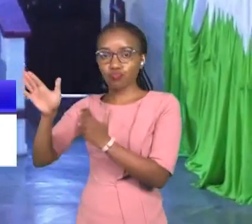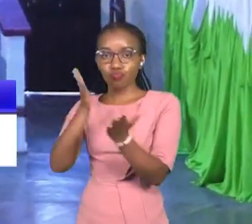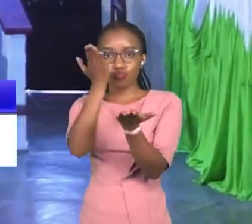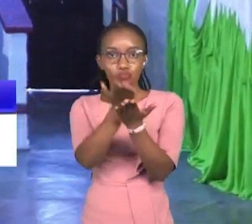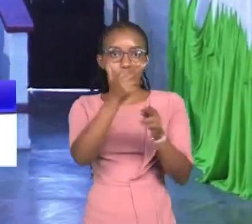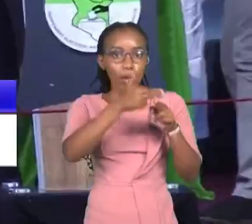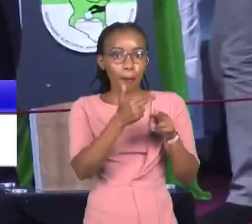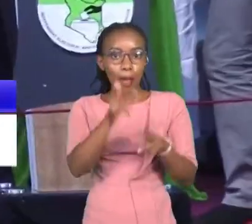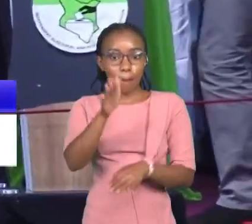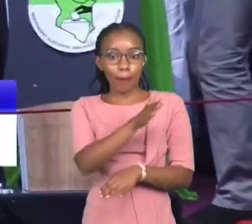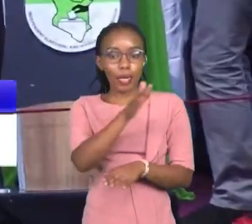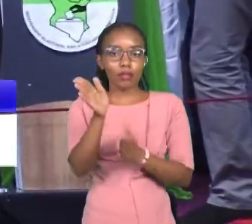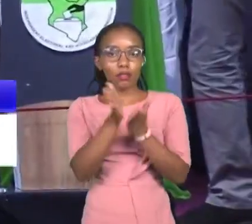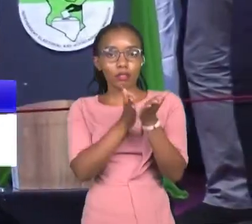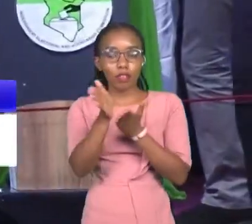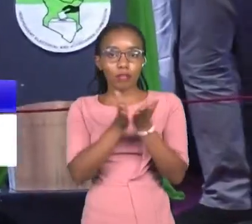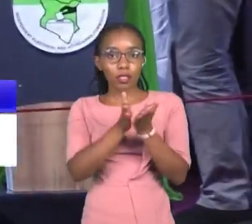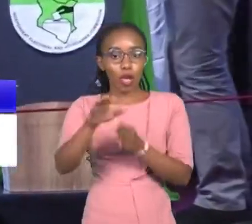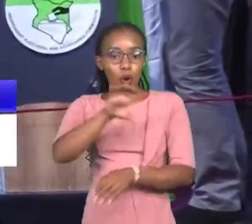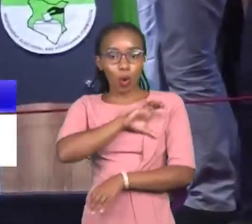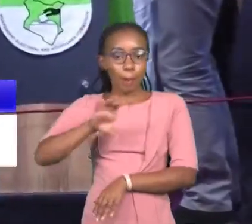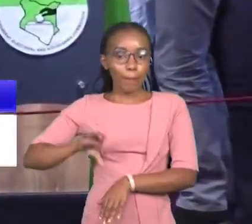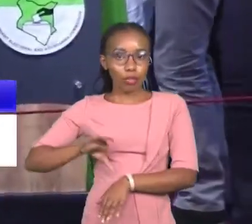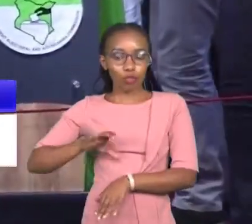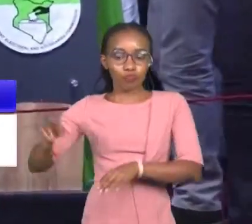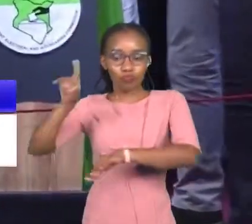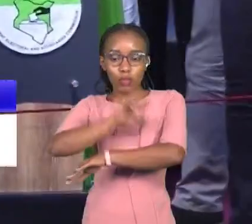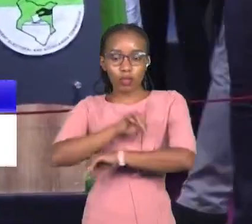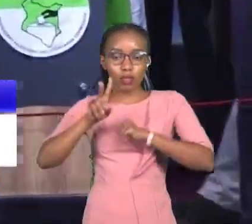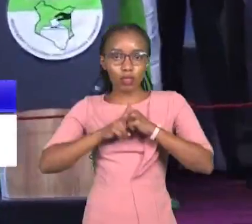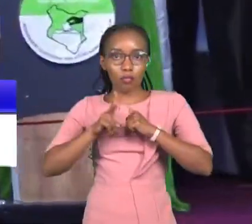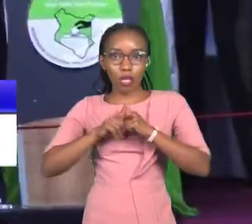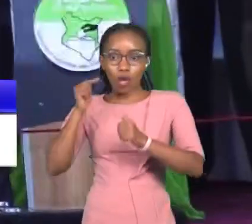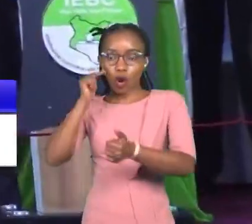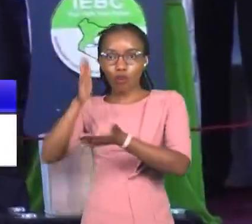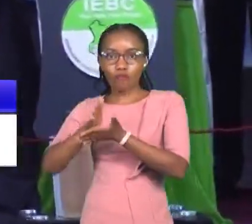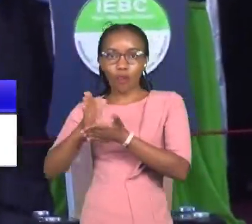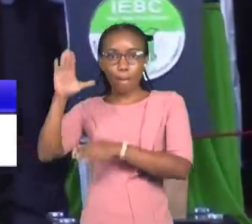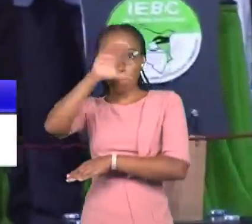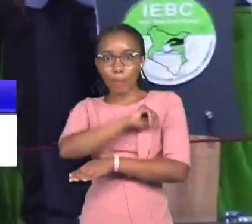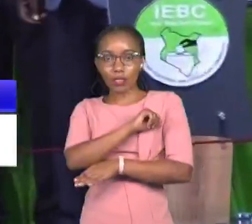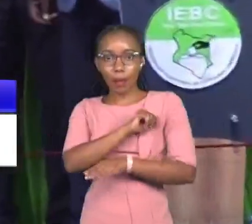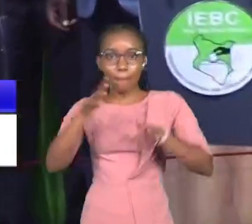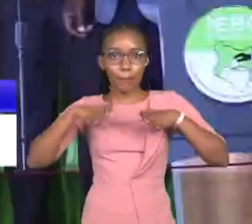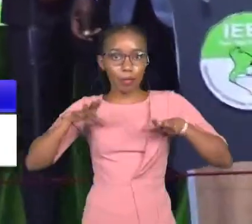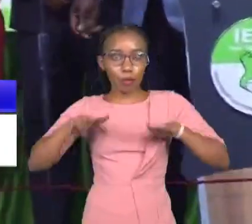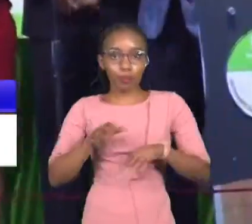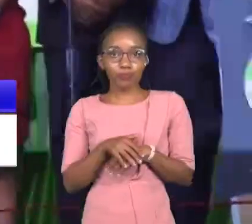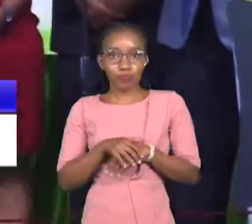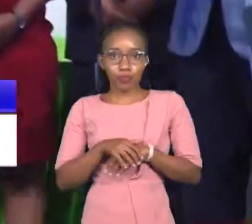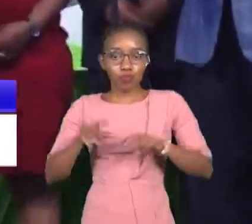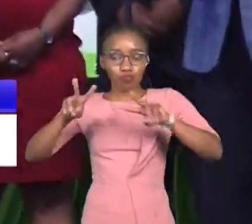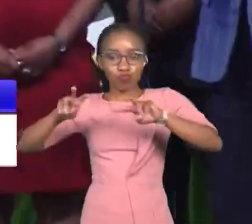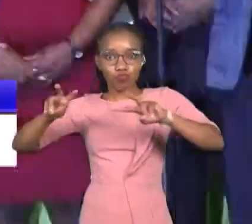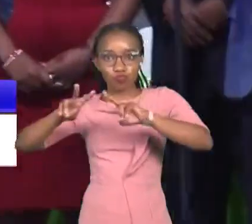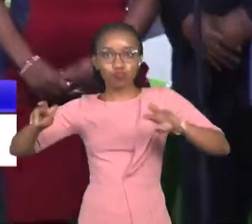to the Parliamentary Service Commission, PSC, within 7 days of declaration of vacancies, making the recruitment exercise of the